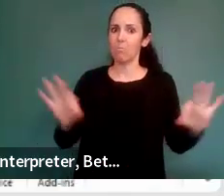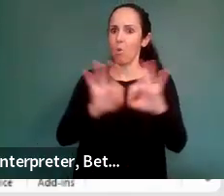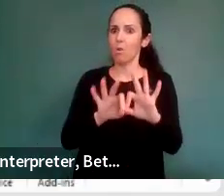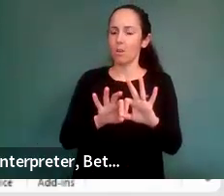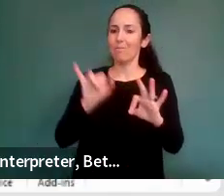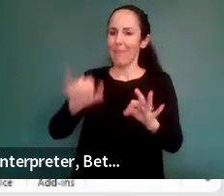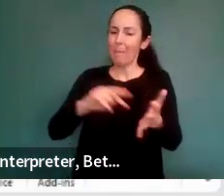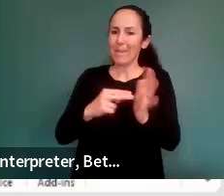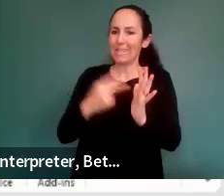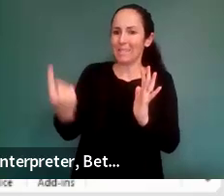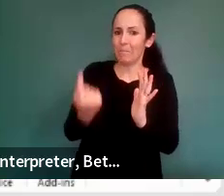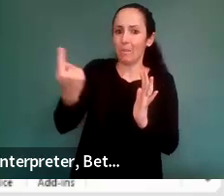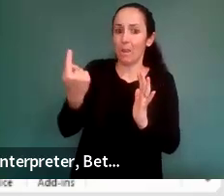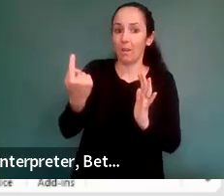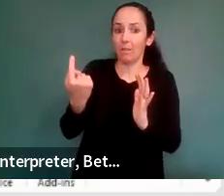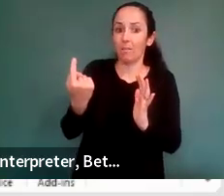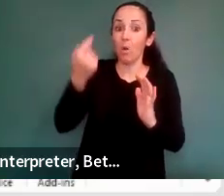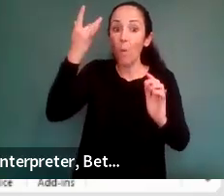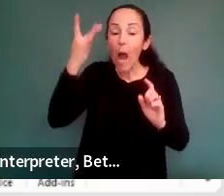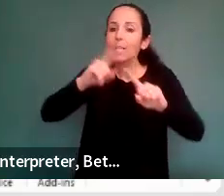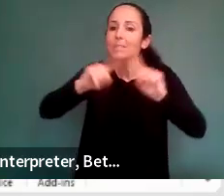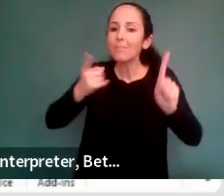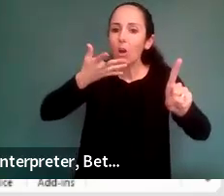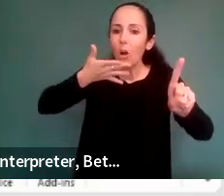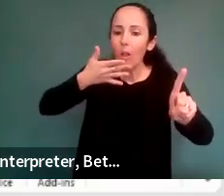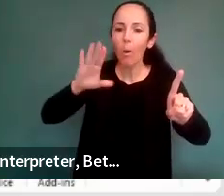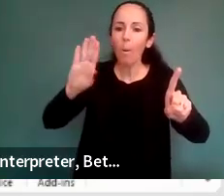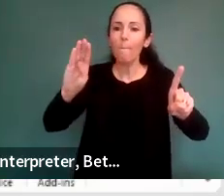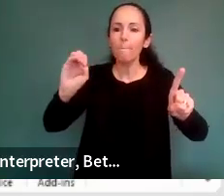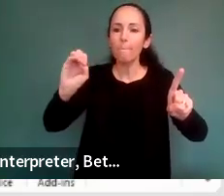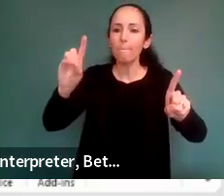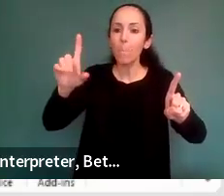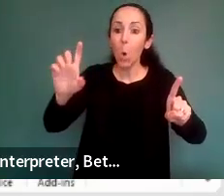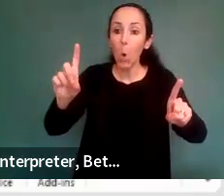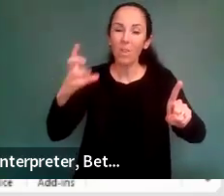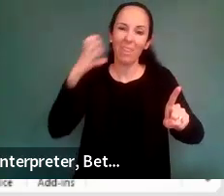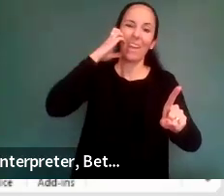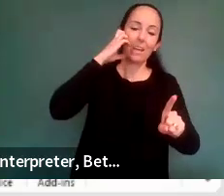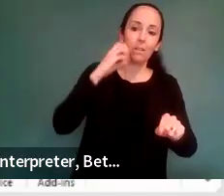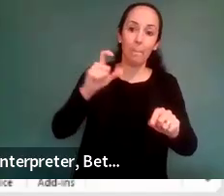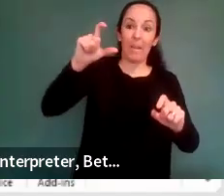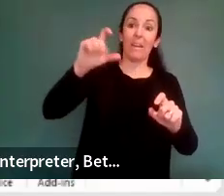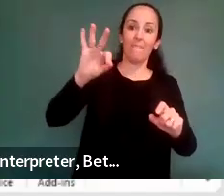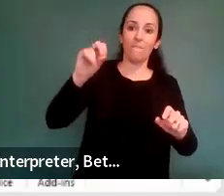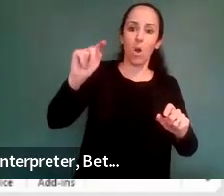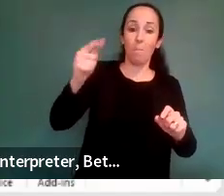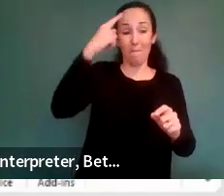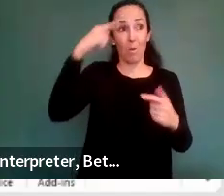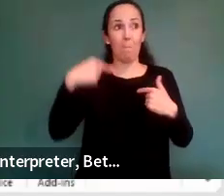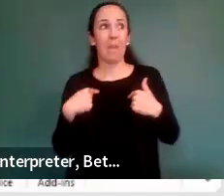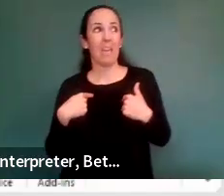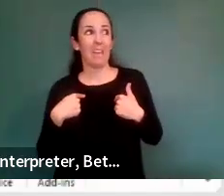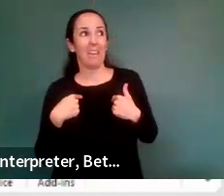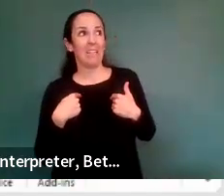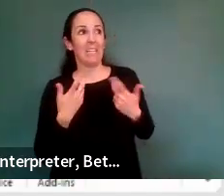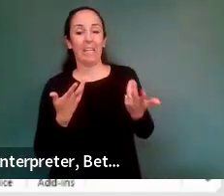because it's in a different color, it's bolded, it's a larger font. To us, it kind of doesn't have that